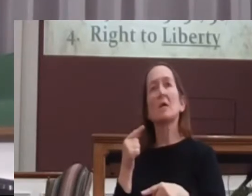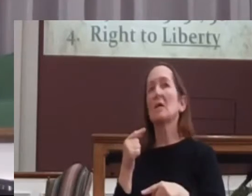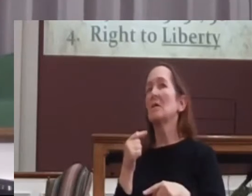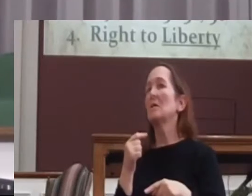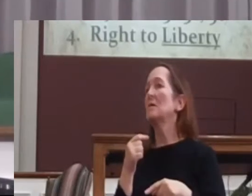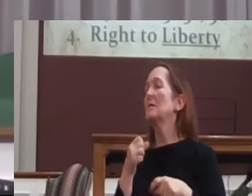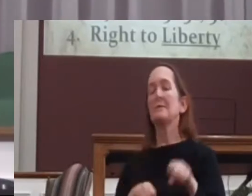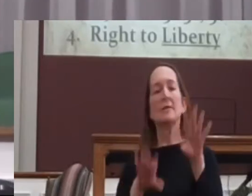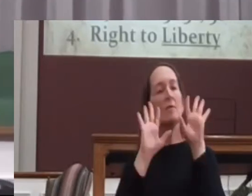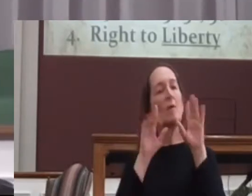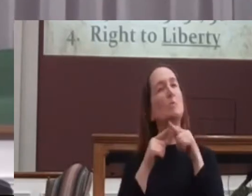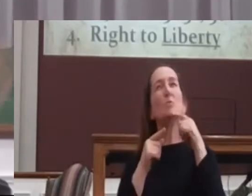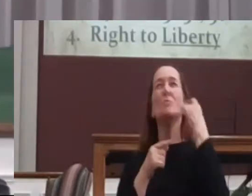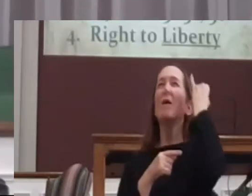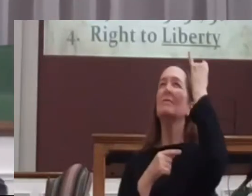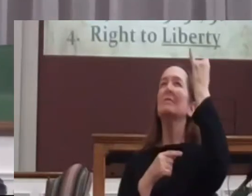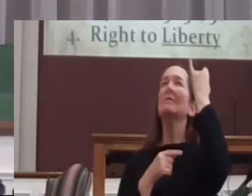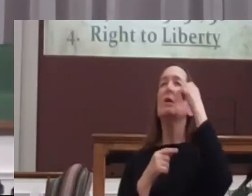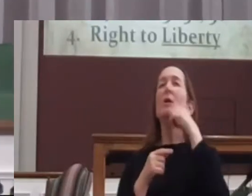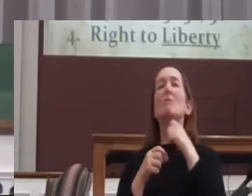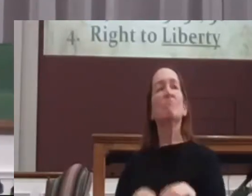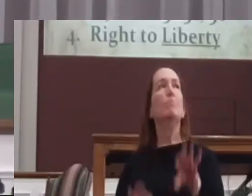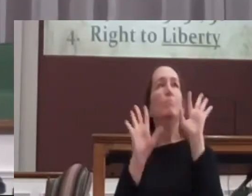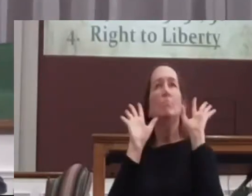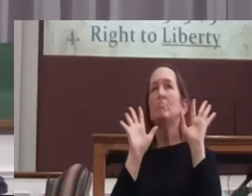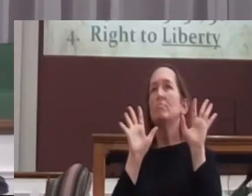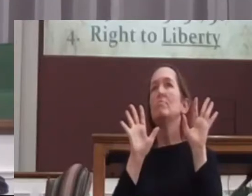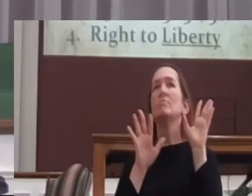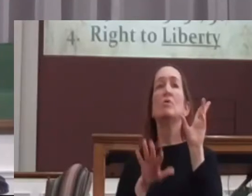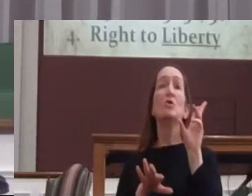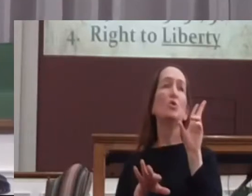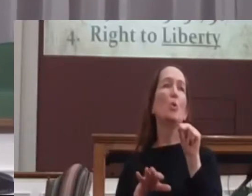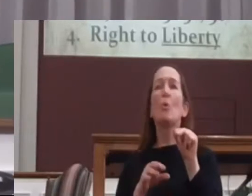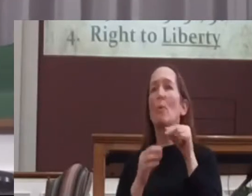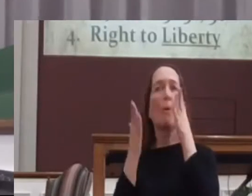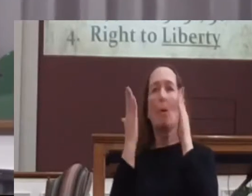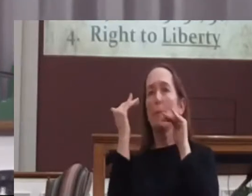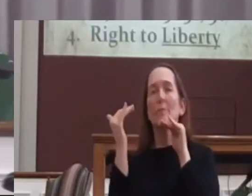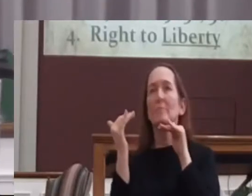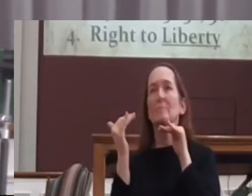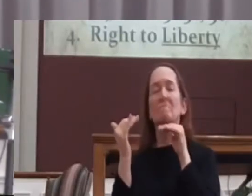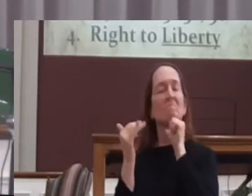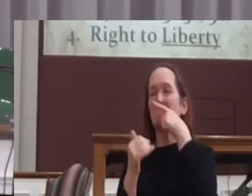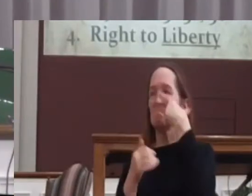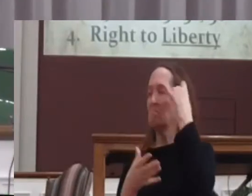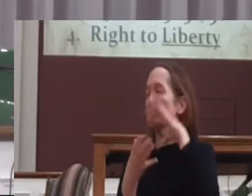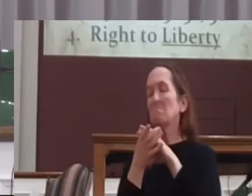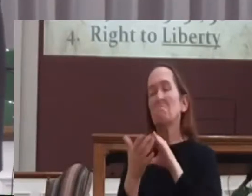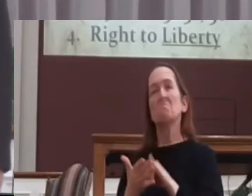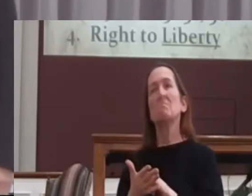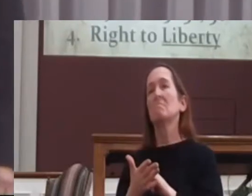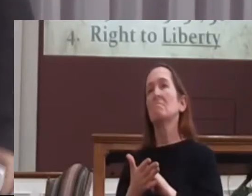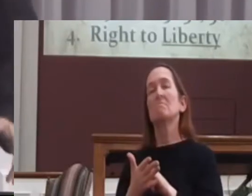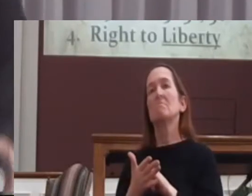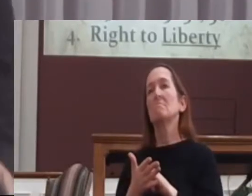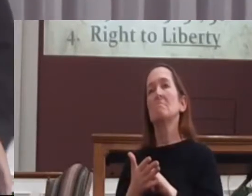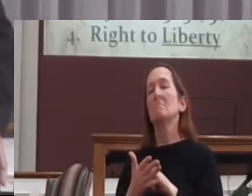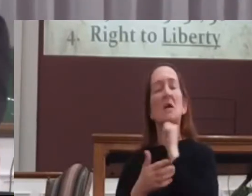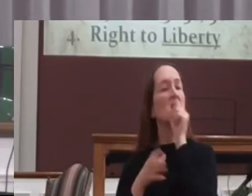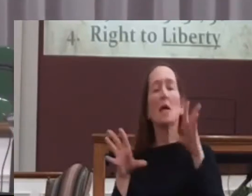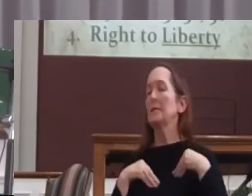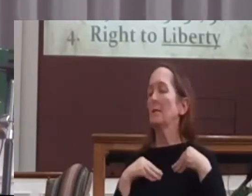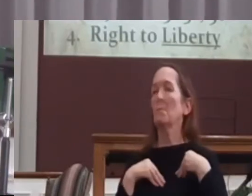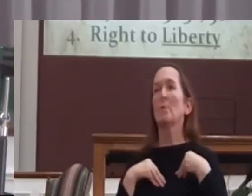live. I cannot succumb to this idea that we just give up and there is no